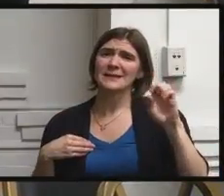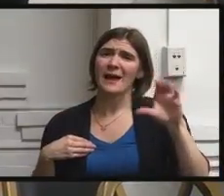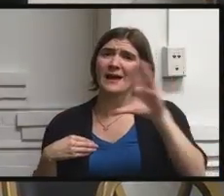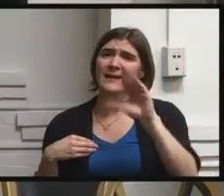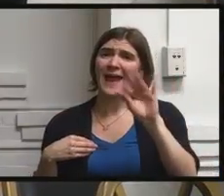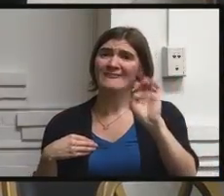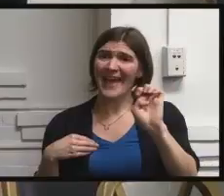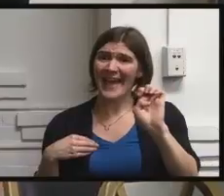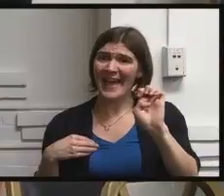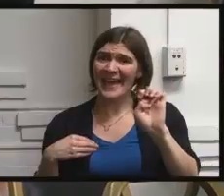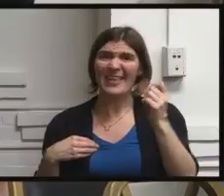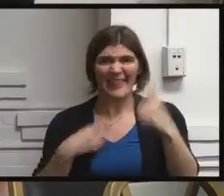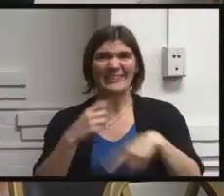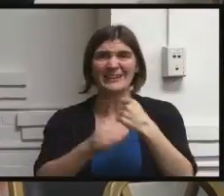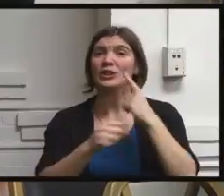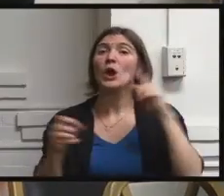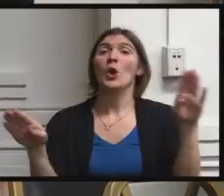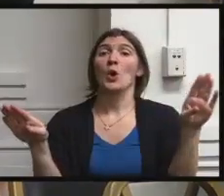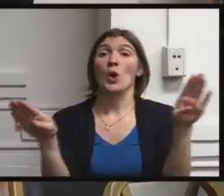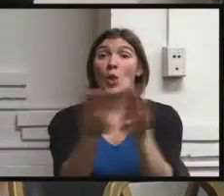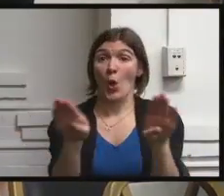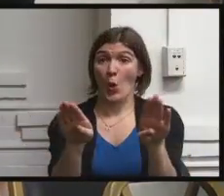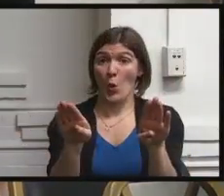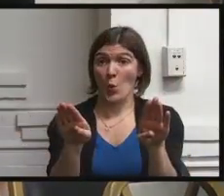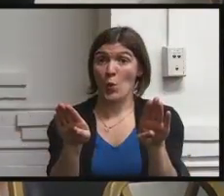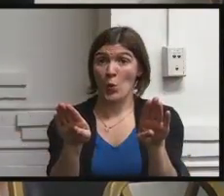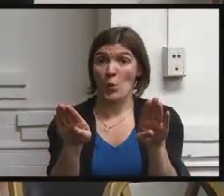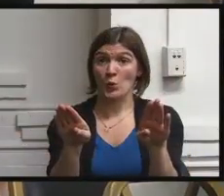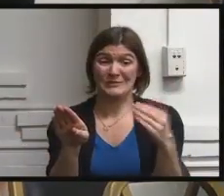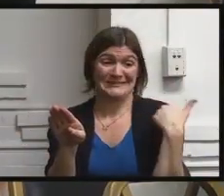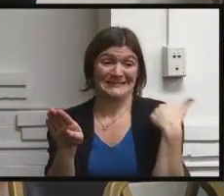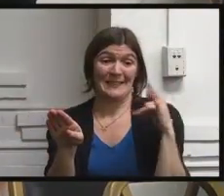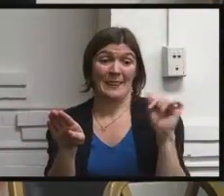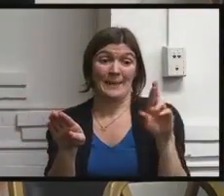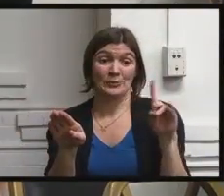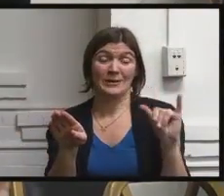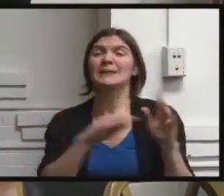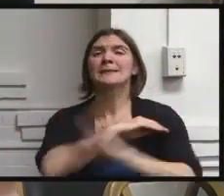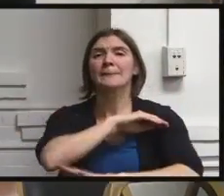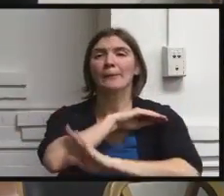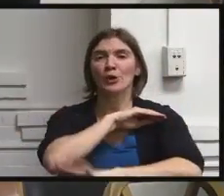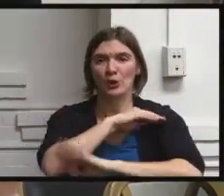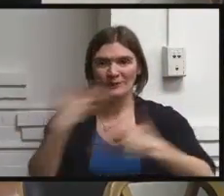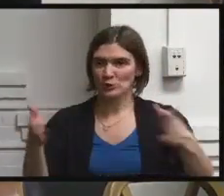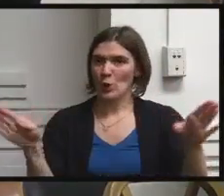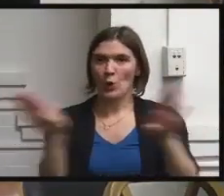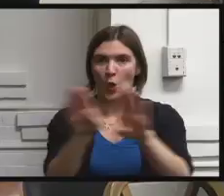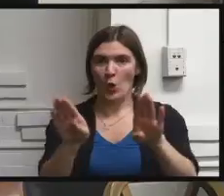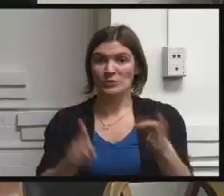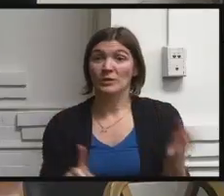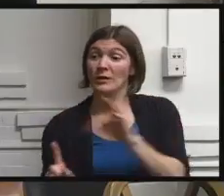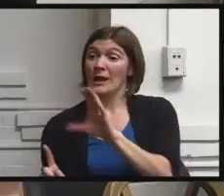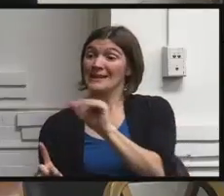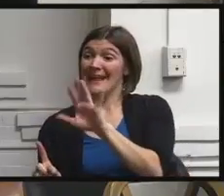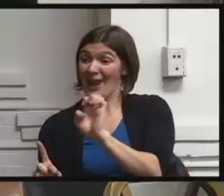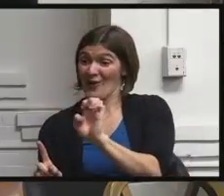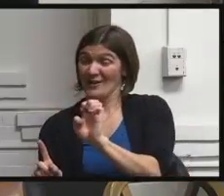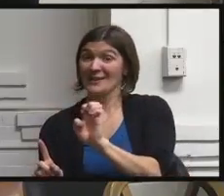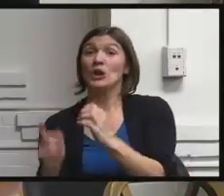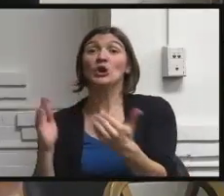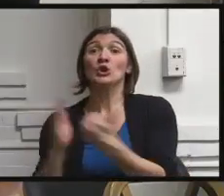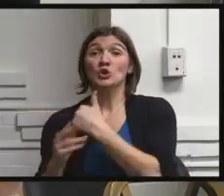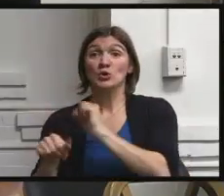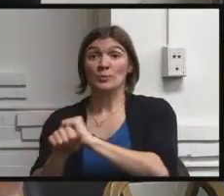years, and we closed the Backside Cafe in downtown Brattleboro on Labor Day this past year. And Carrie, my new partner at the